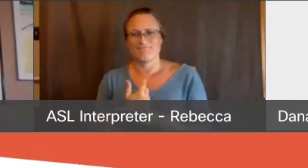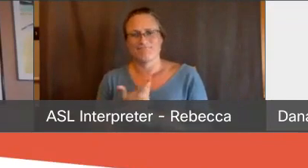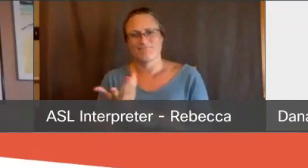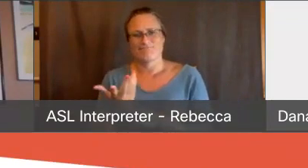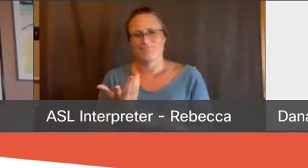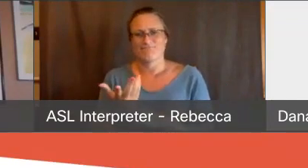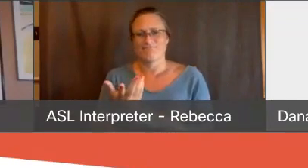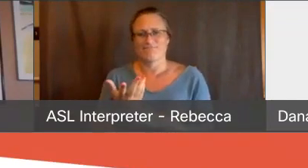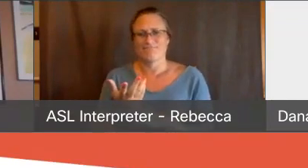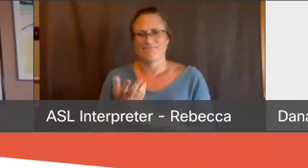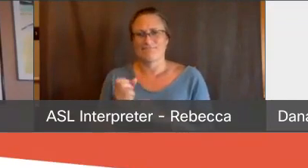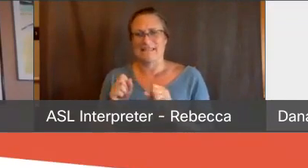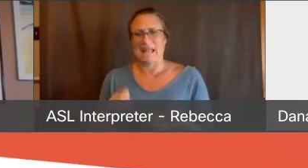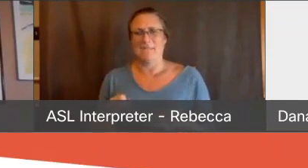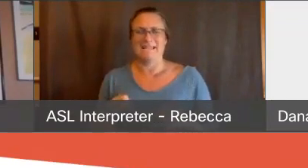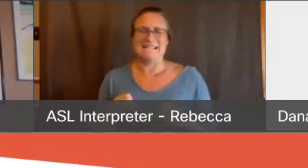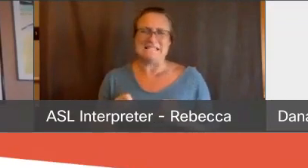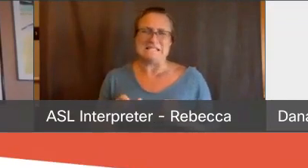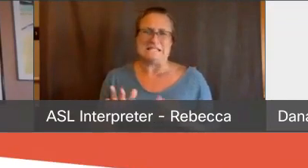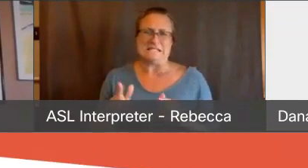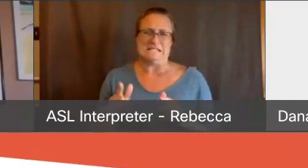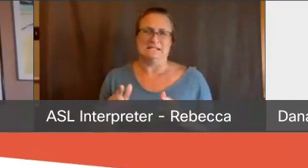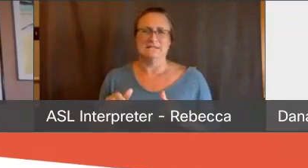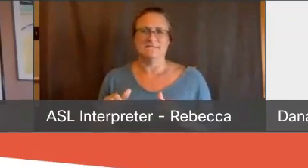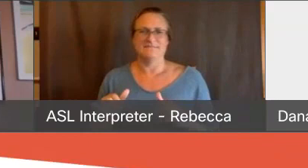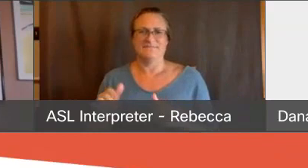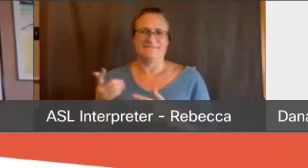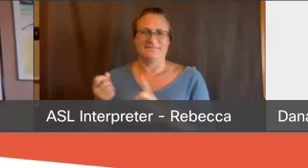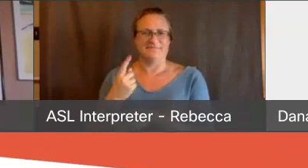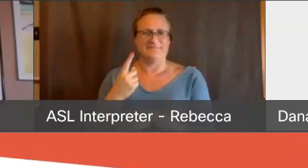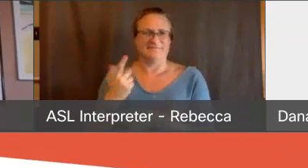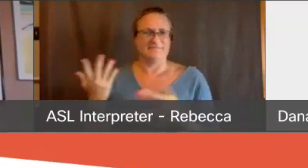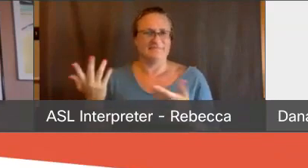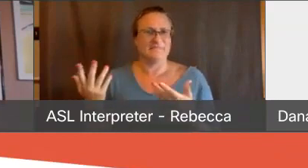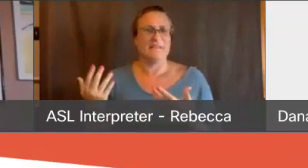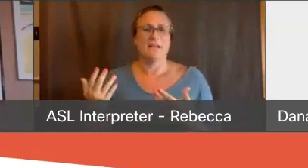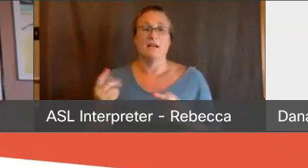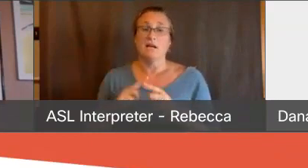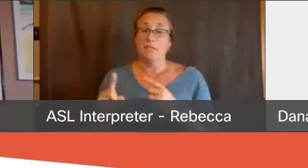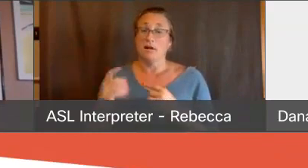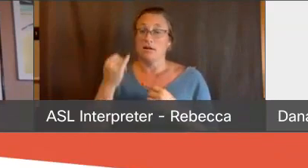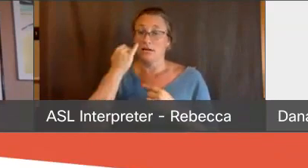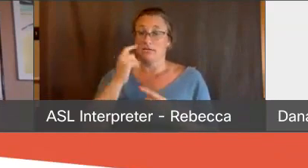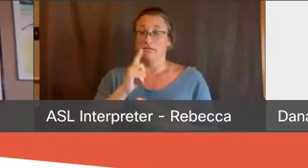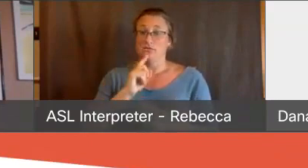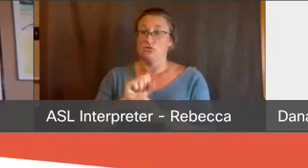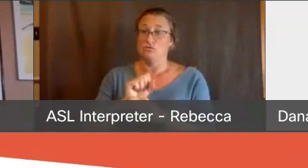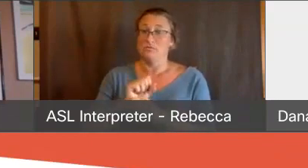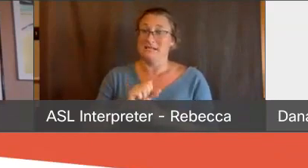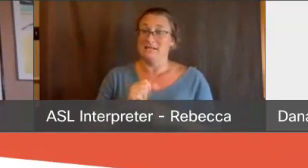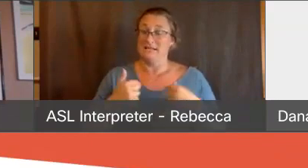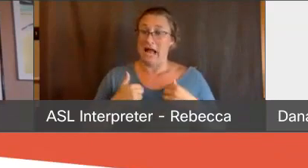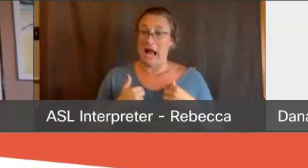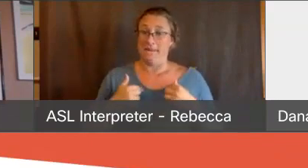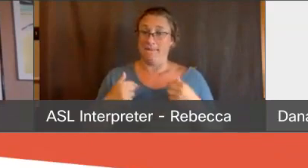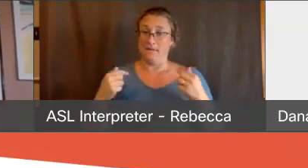be othering in a different way. But if it's, you know, productive for whatever work, whatever purpose brings